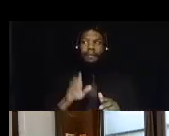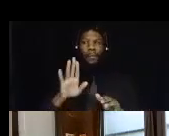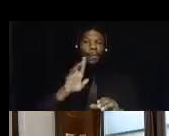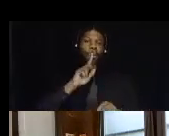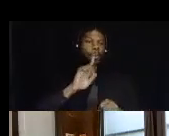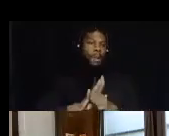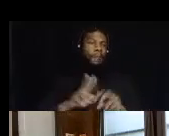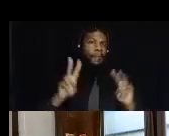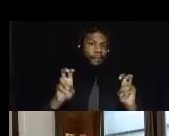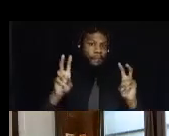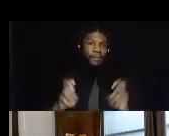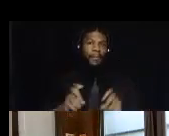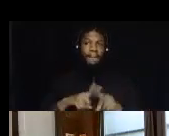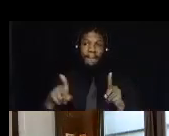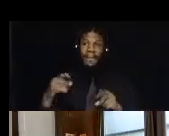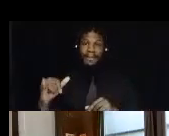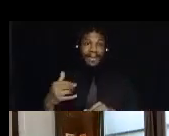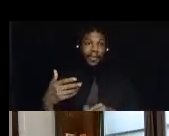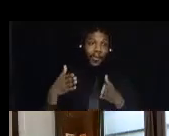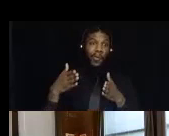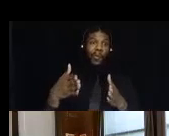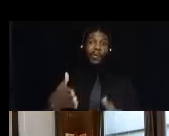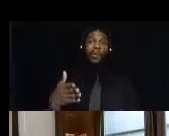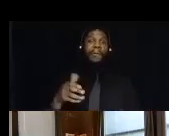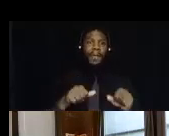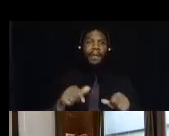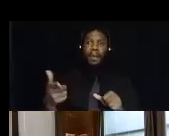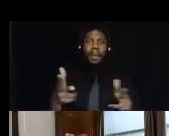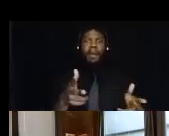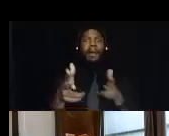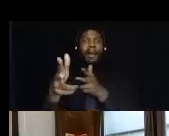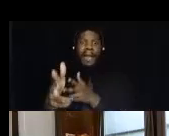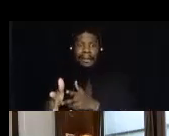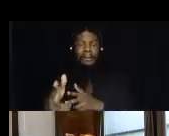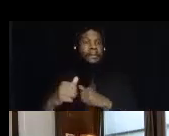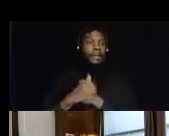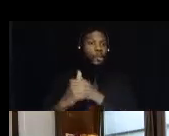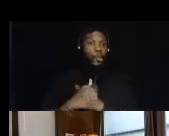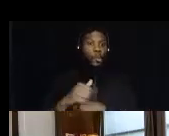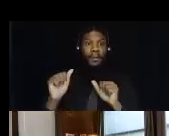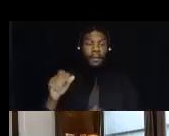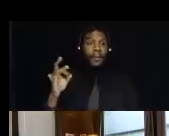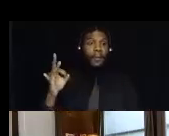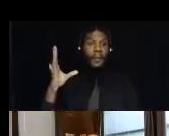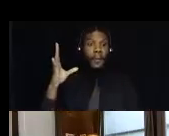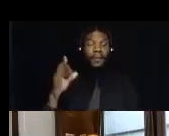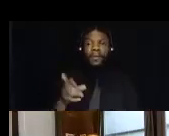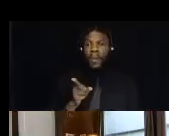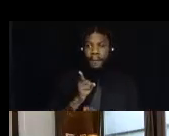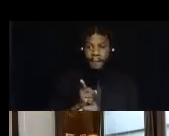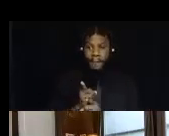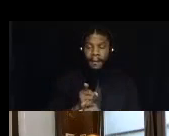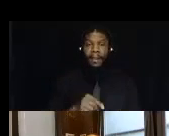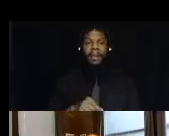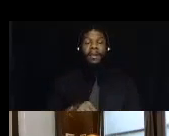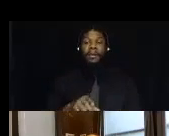of existential precarity, shall we say. Right. Danger. And that